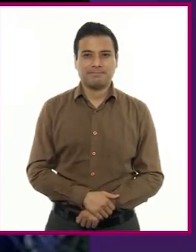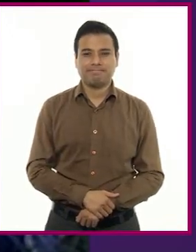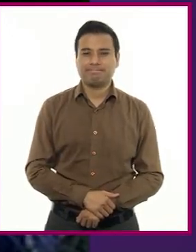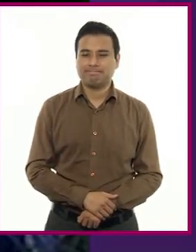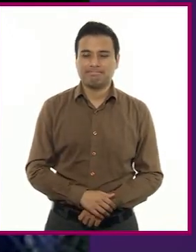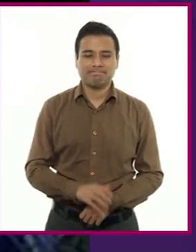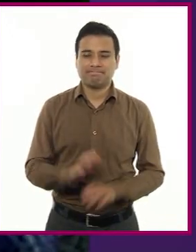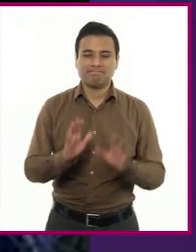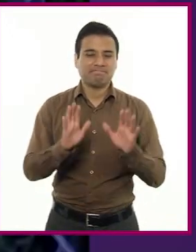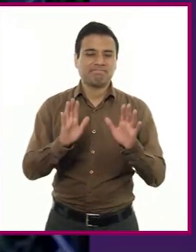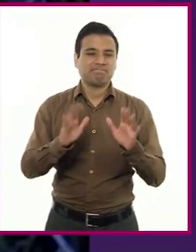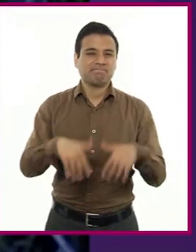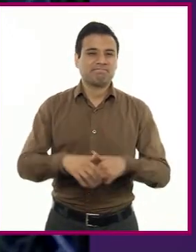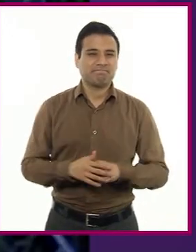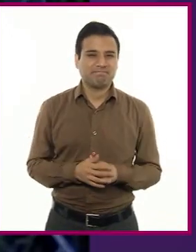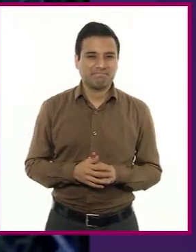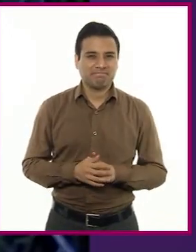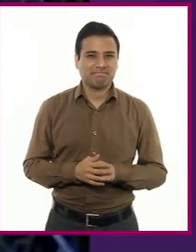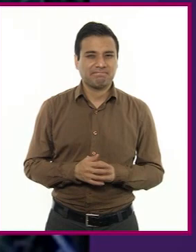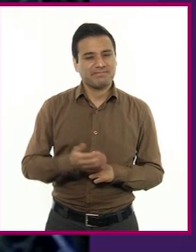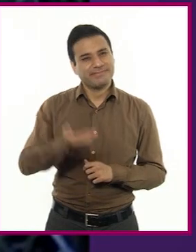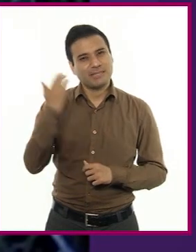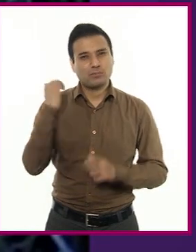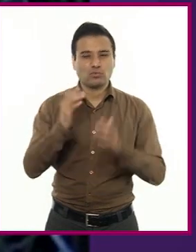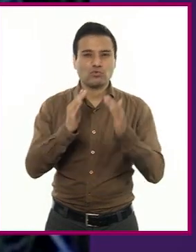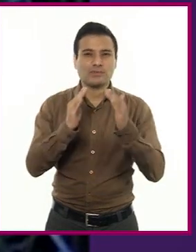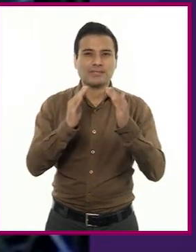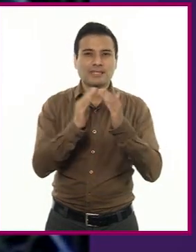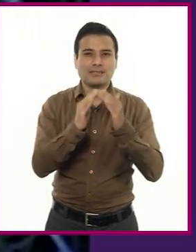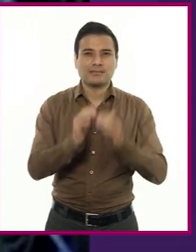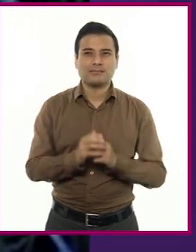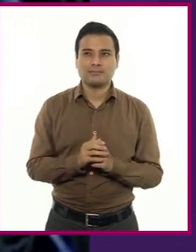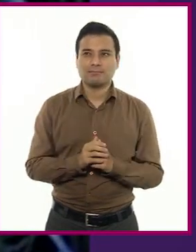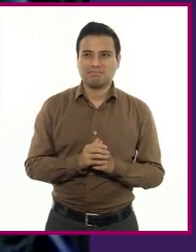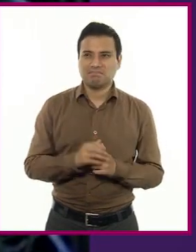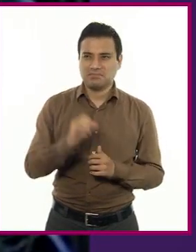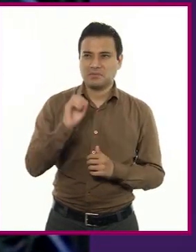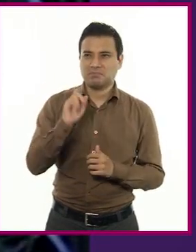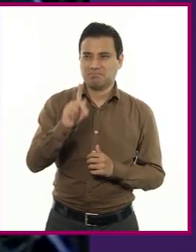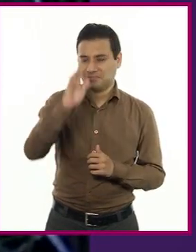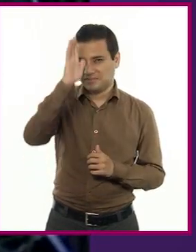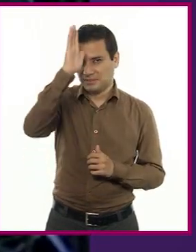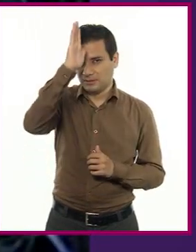Mark. Shall we go home now? Yes.